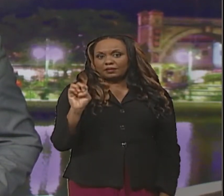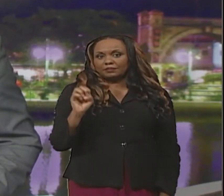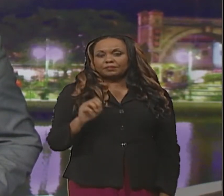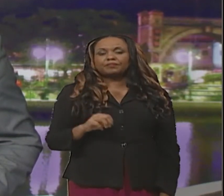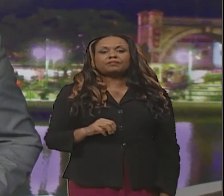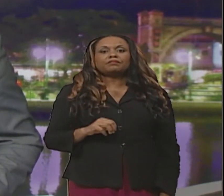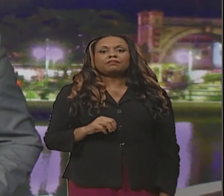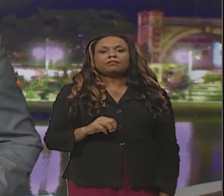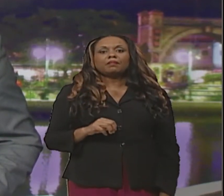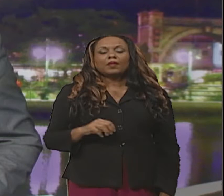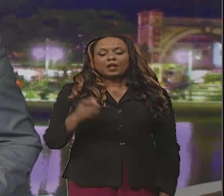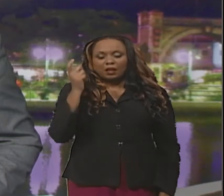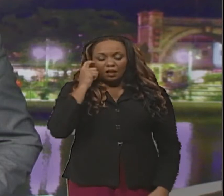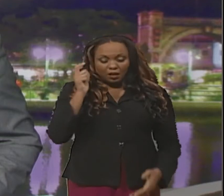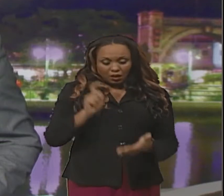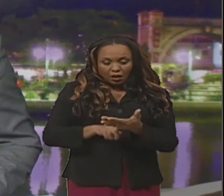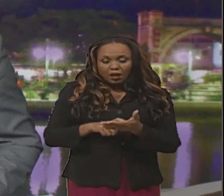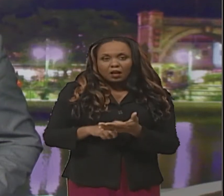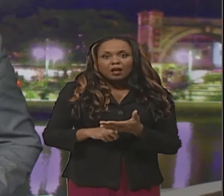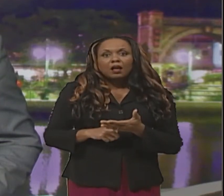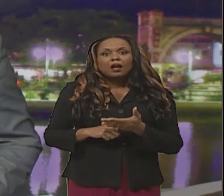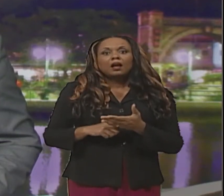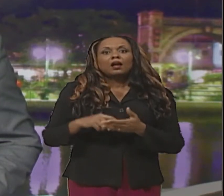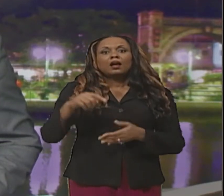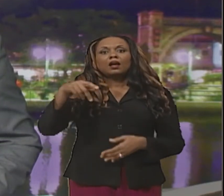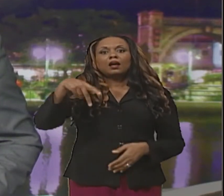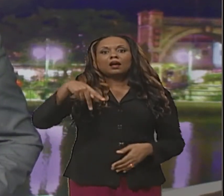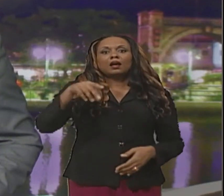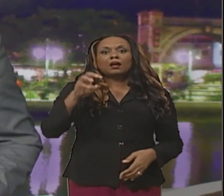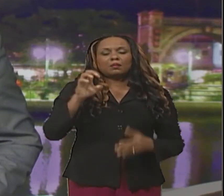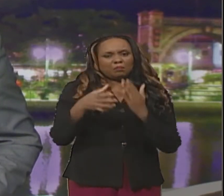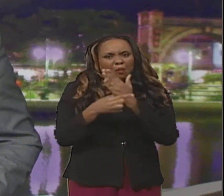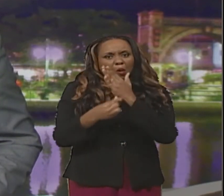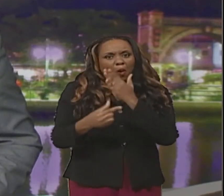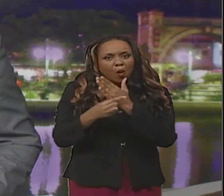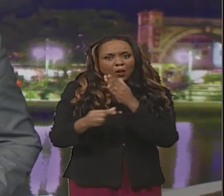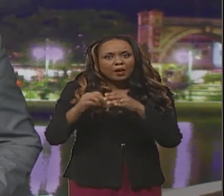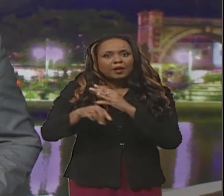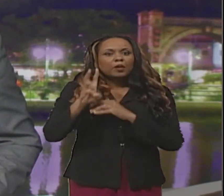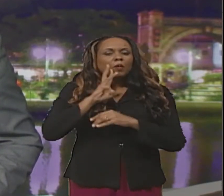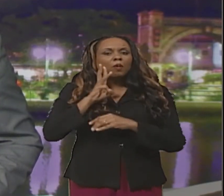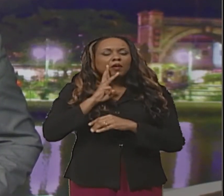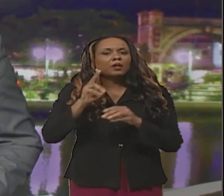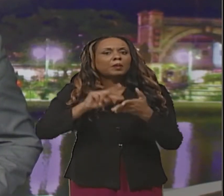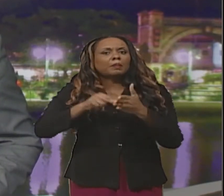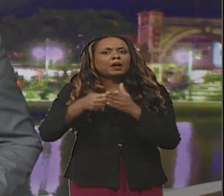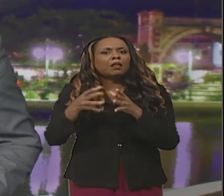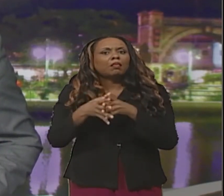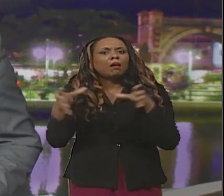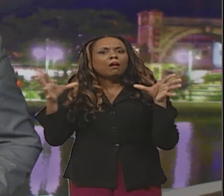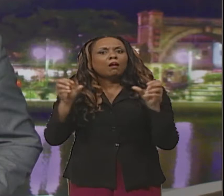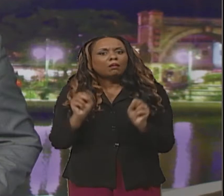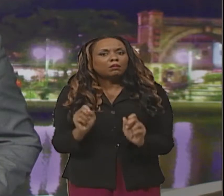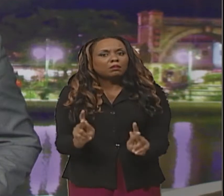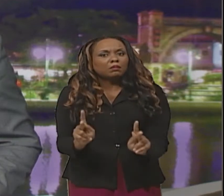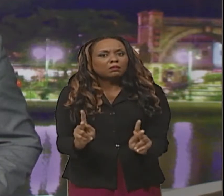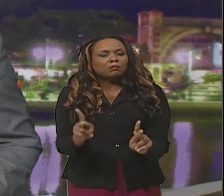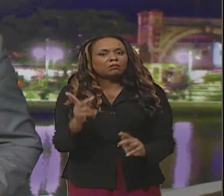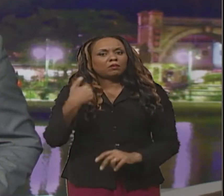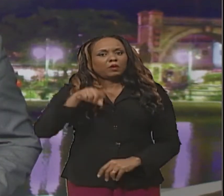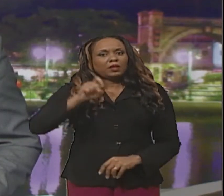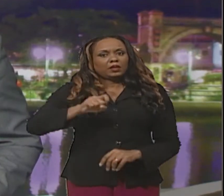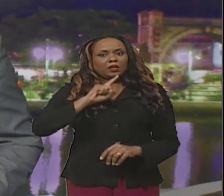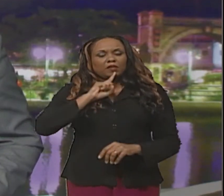in its waters will unleash tremendous opportunities, and he wants the private sector to work towards building